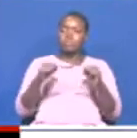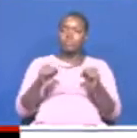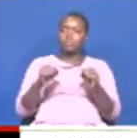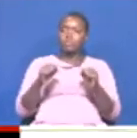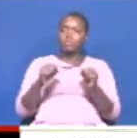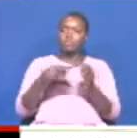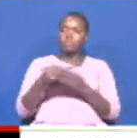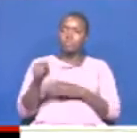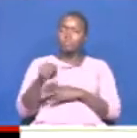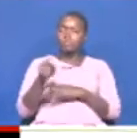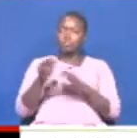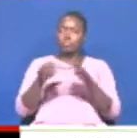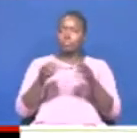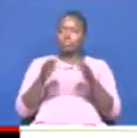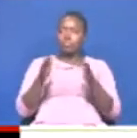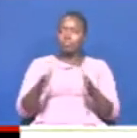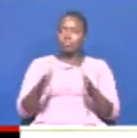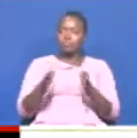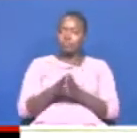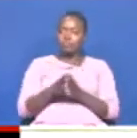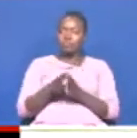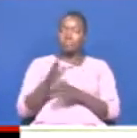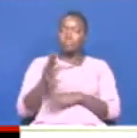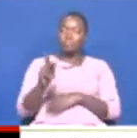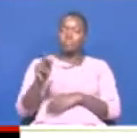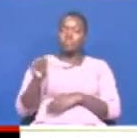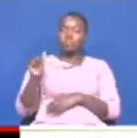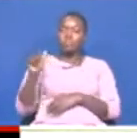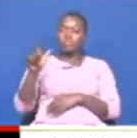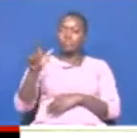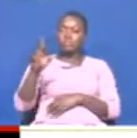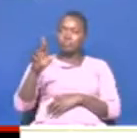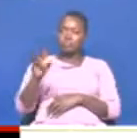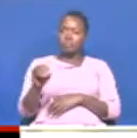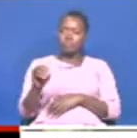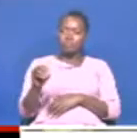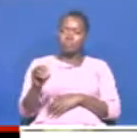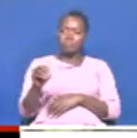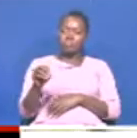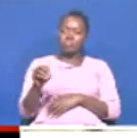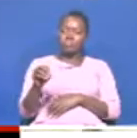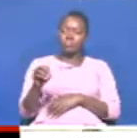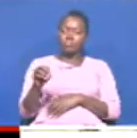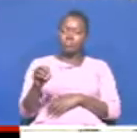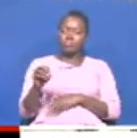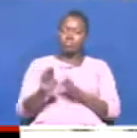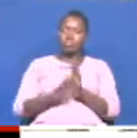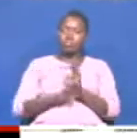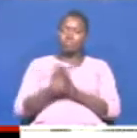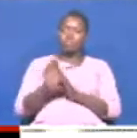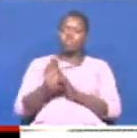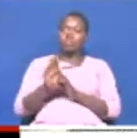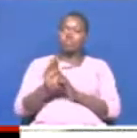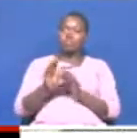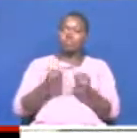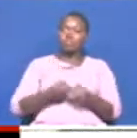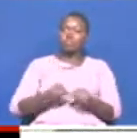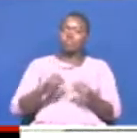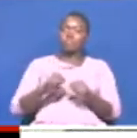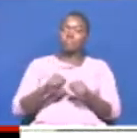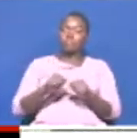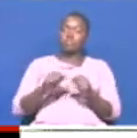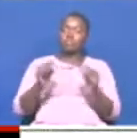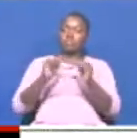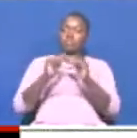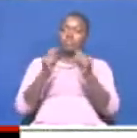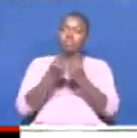to other farmers. The Kenya Agriculture and Livestock Research Organization has already developed a superior breed of dairy cows that are